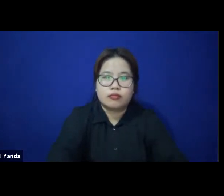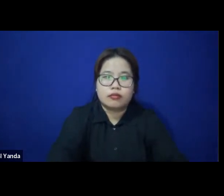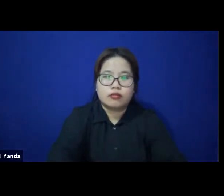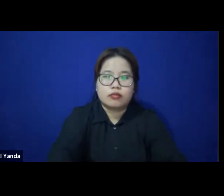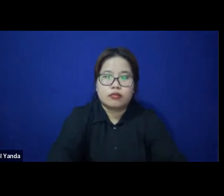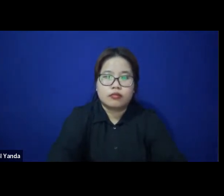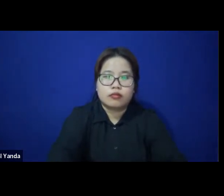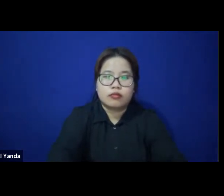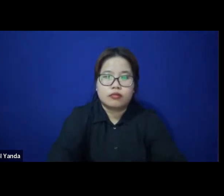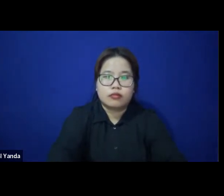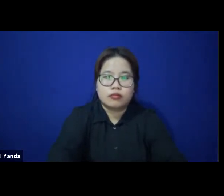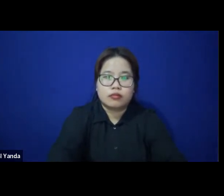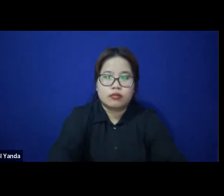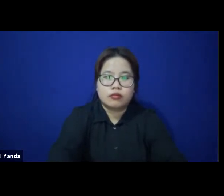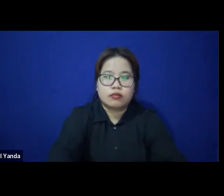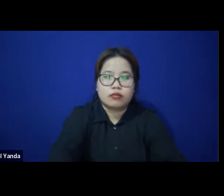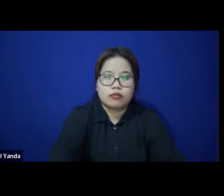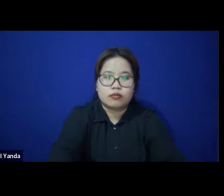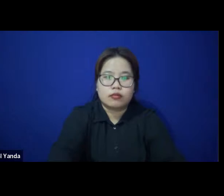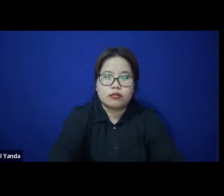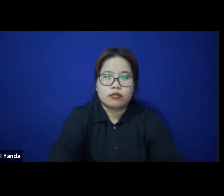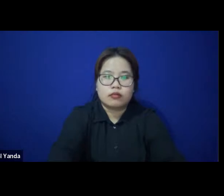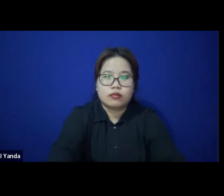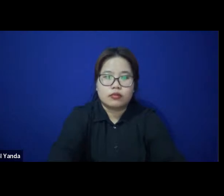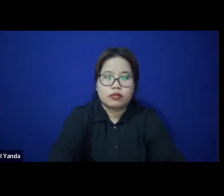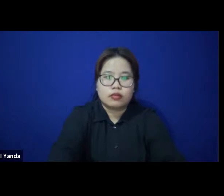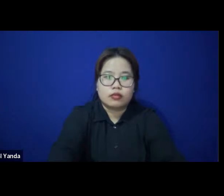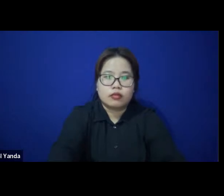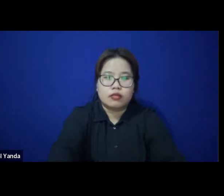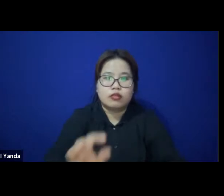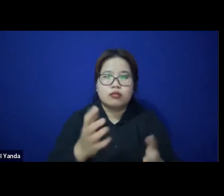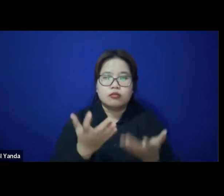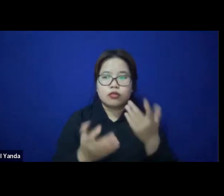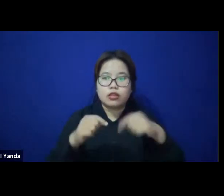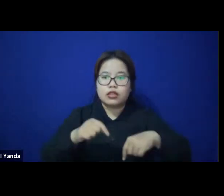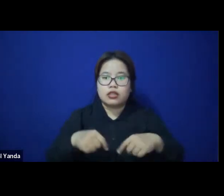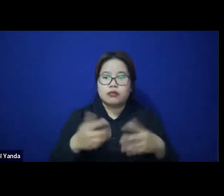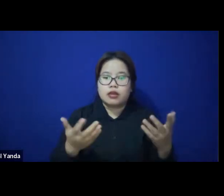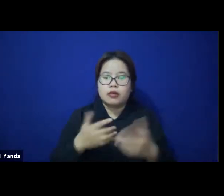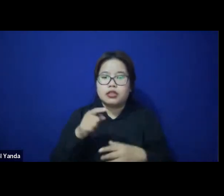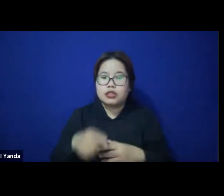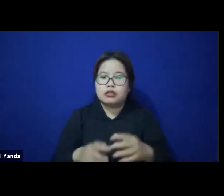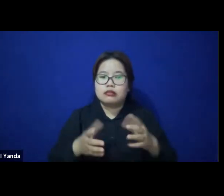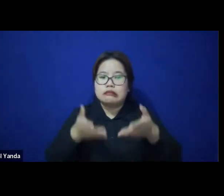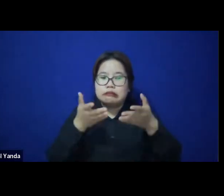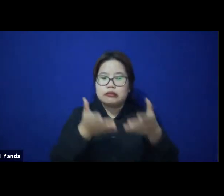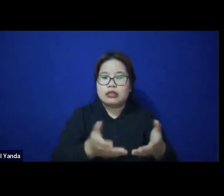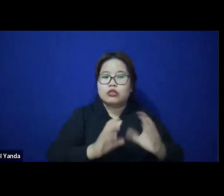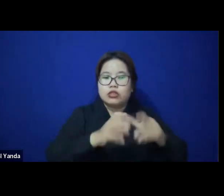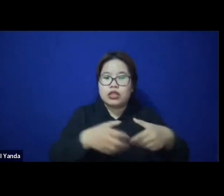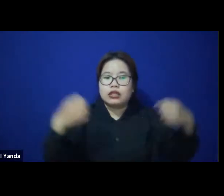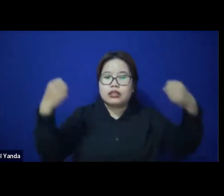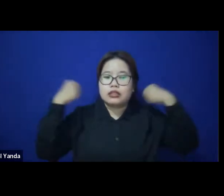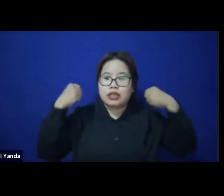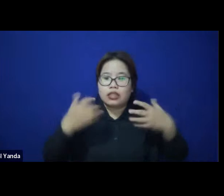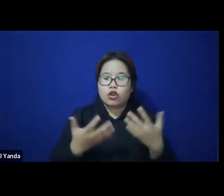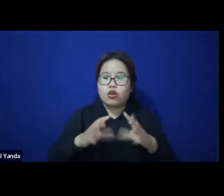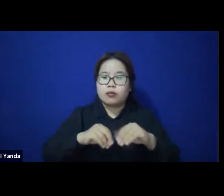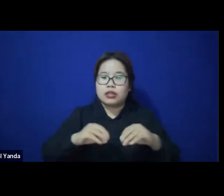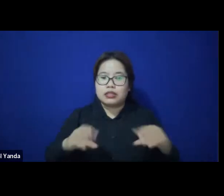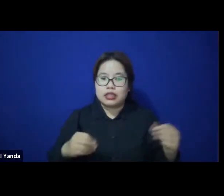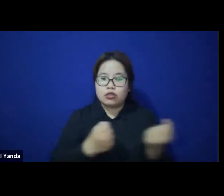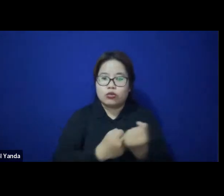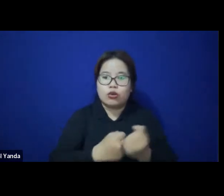of assistance, whether that be a formal support worker or an informal support worker. Okay, so those data